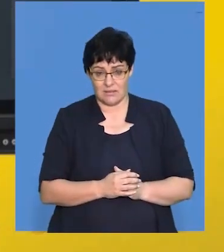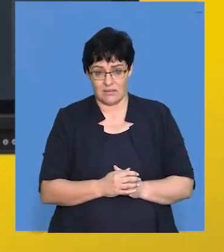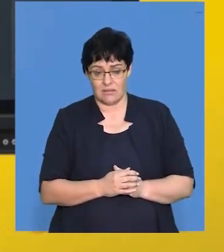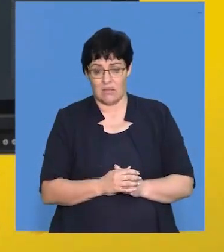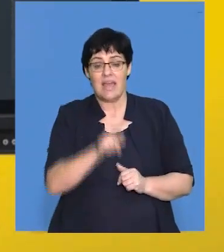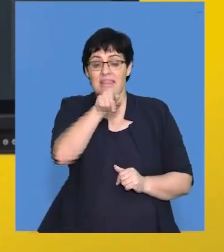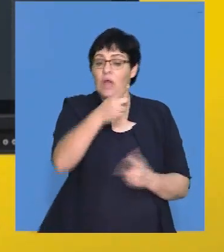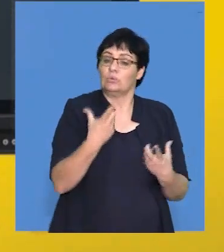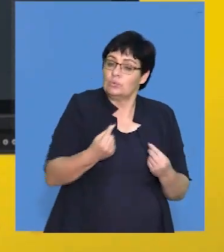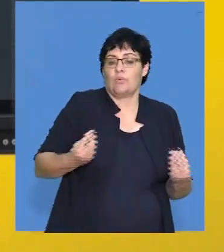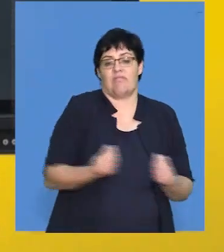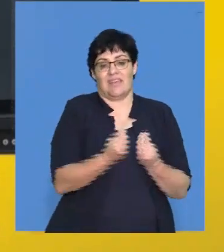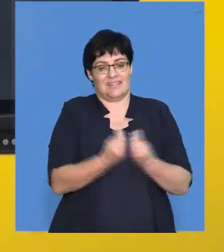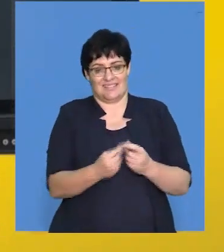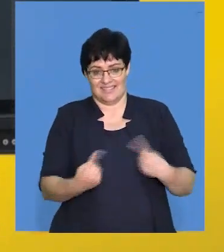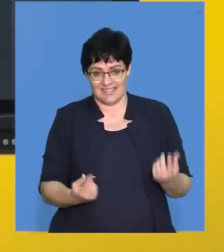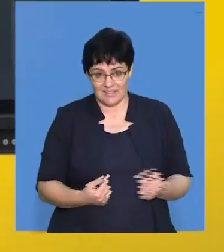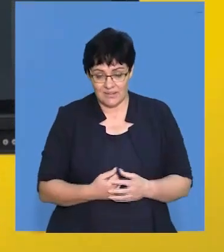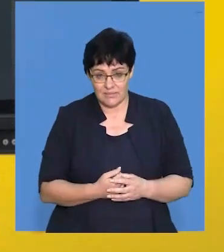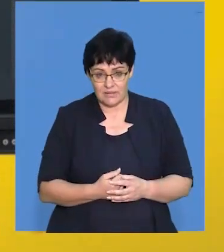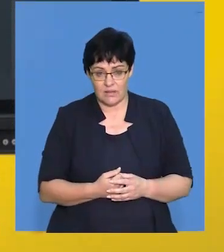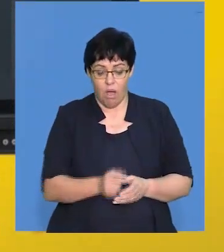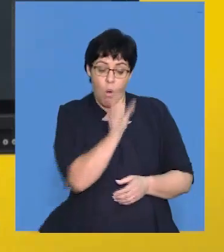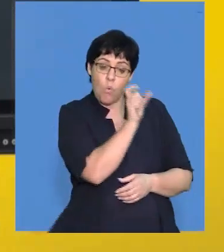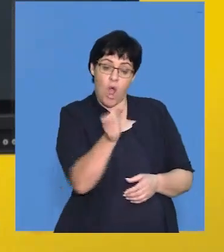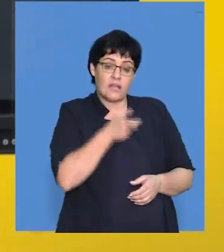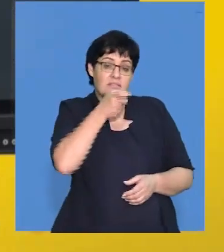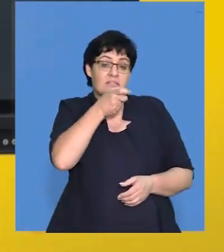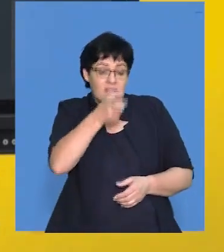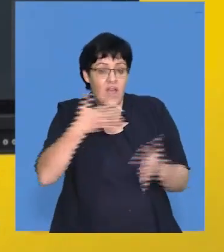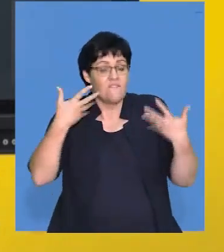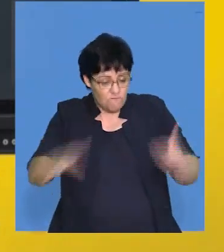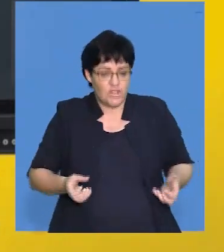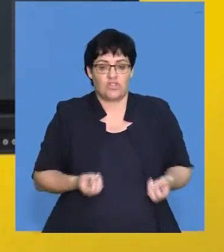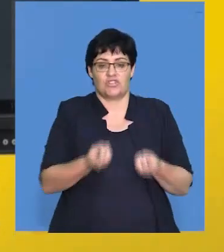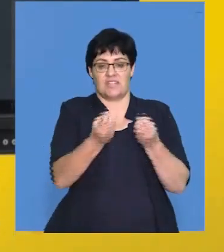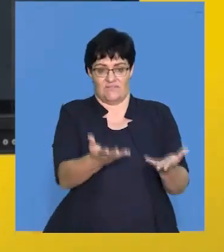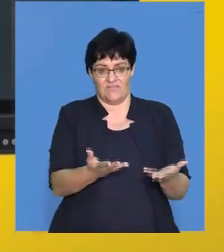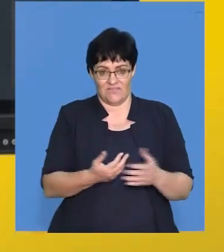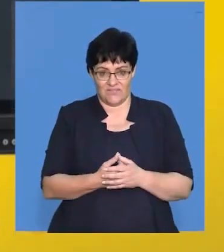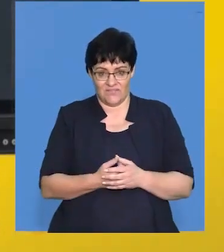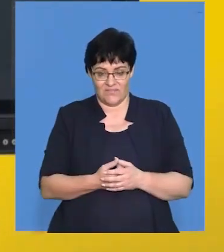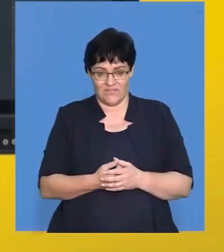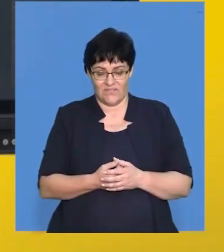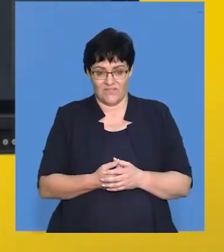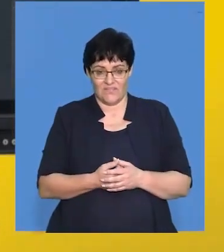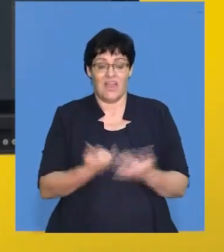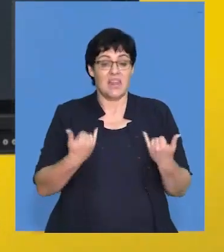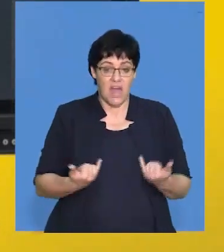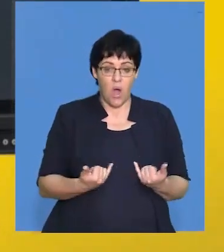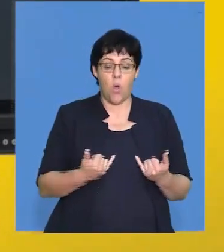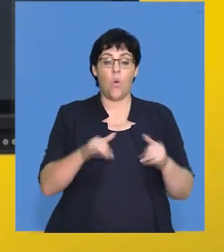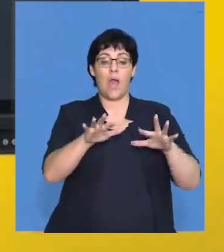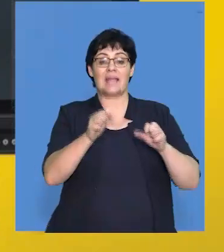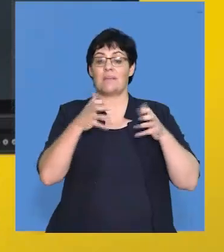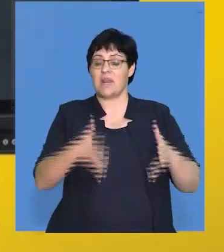to make them do things. Remember, the words they are saying have already been given to you. So as an